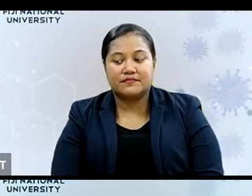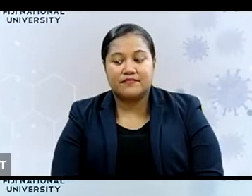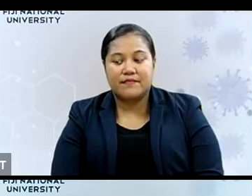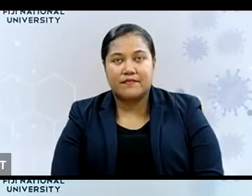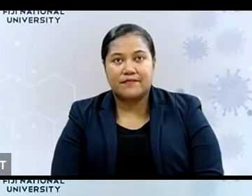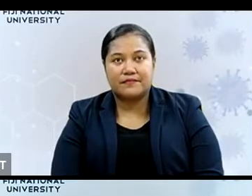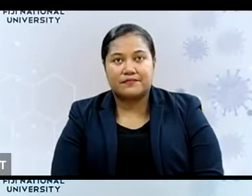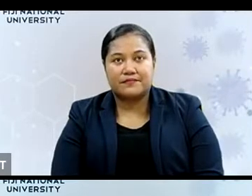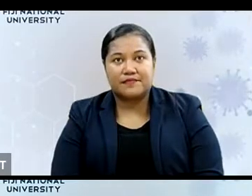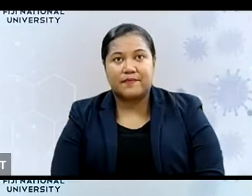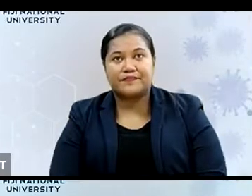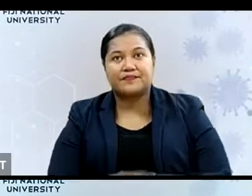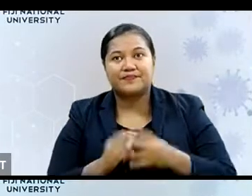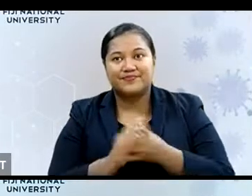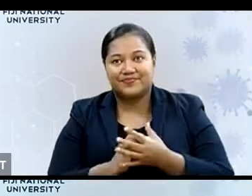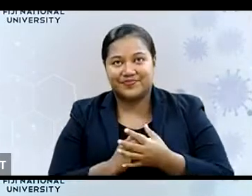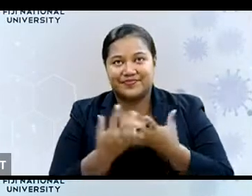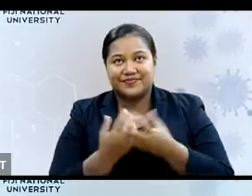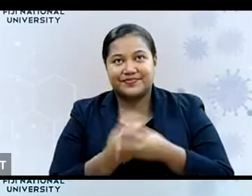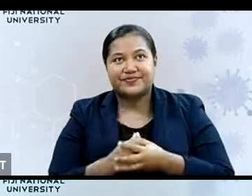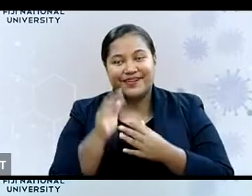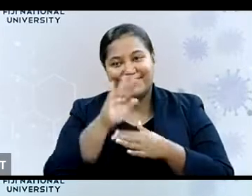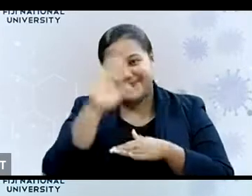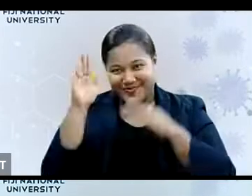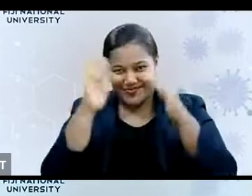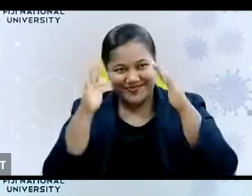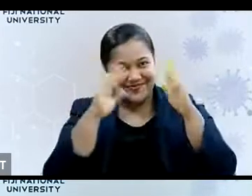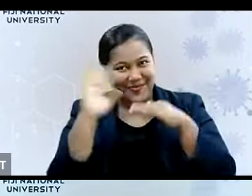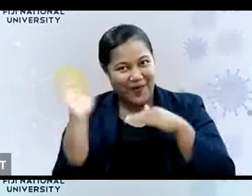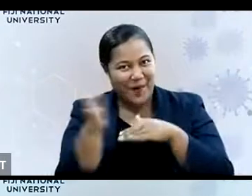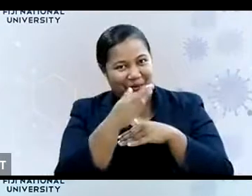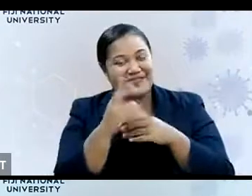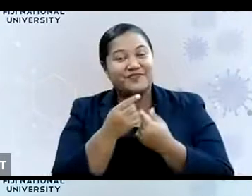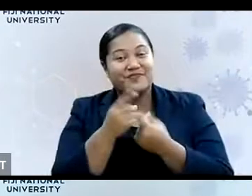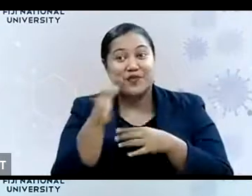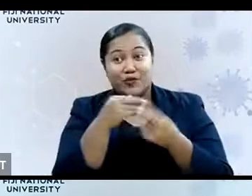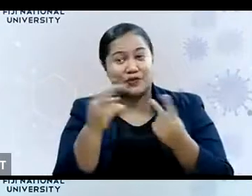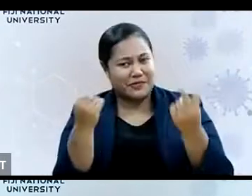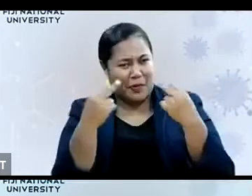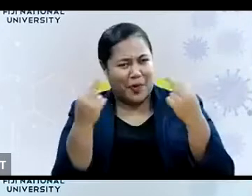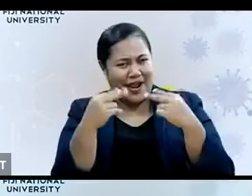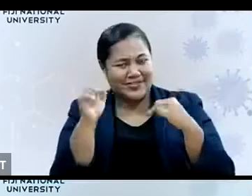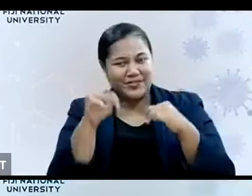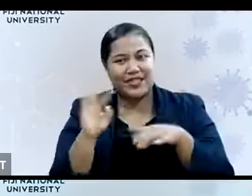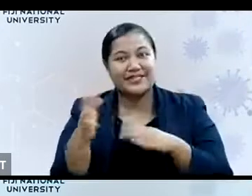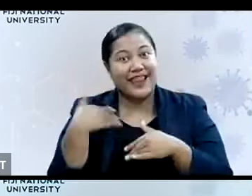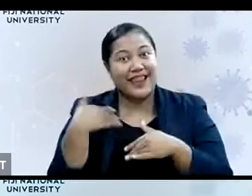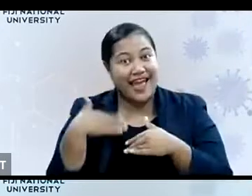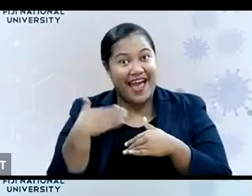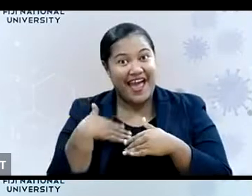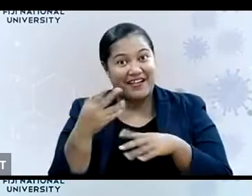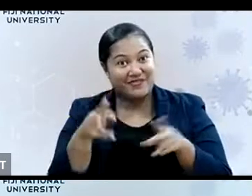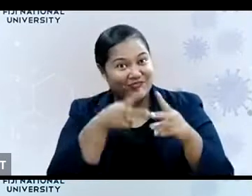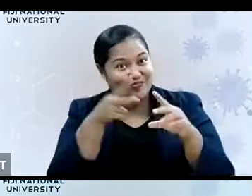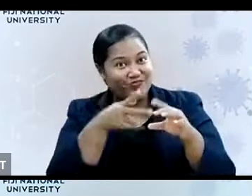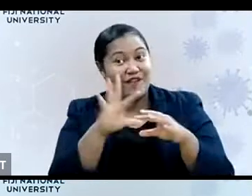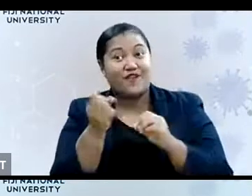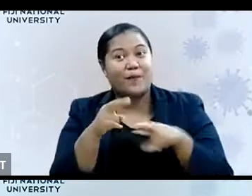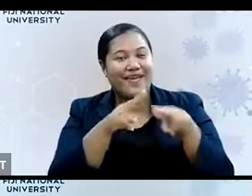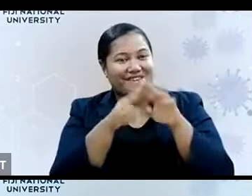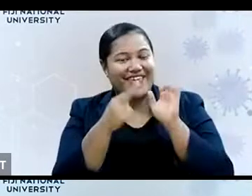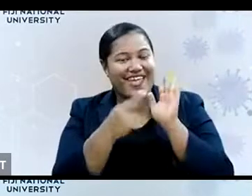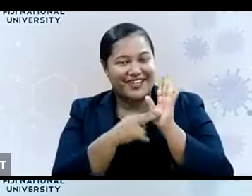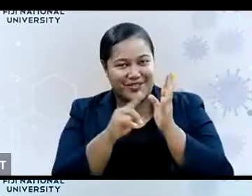All right, Nambulavanaka everyone. For those of you who are tuning in to this live stream from the Fiji National